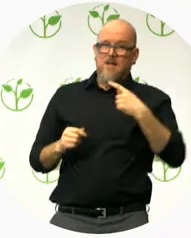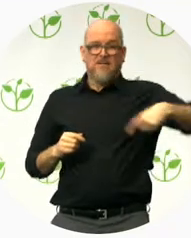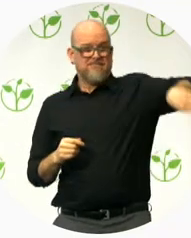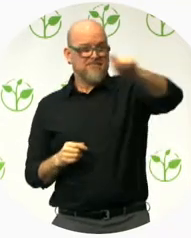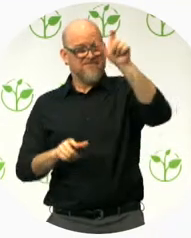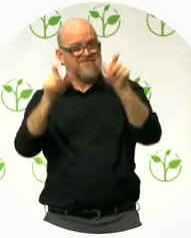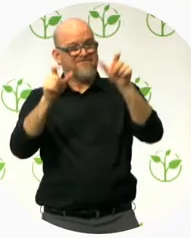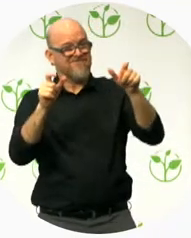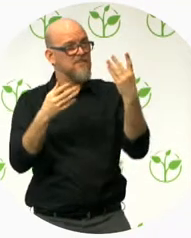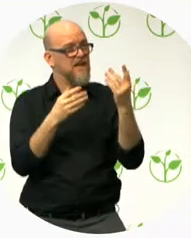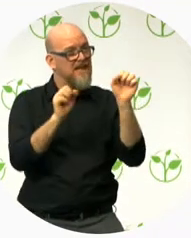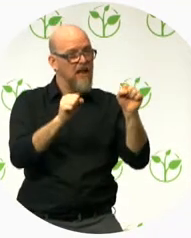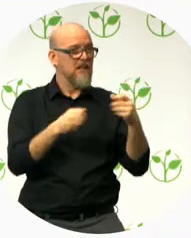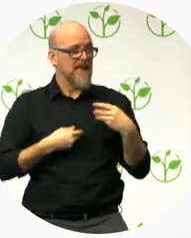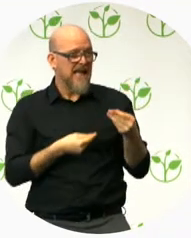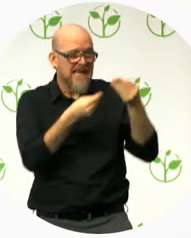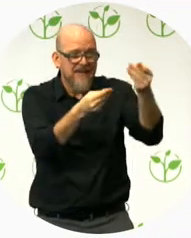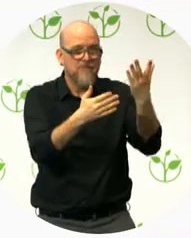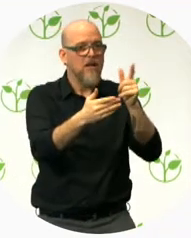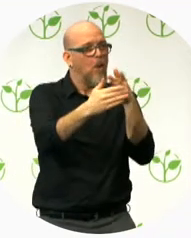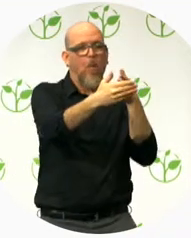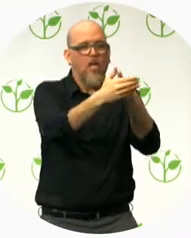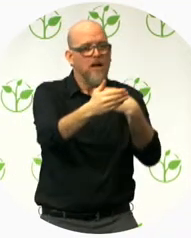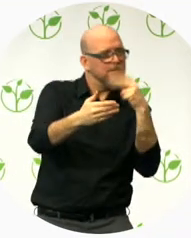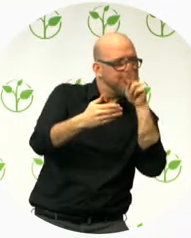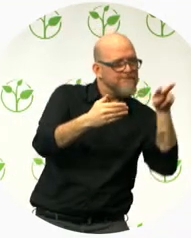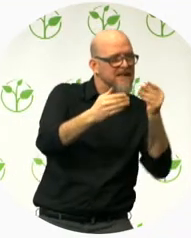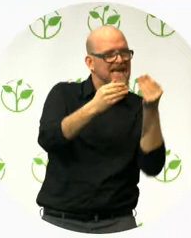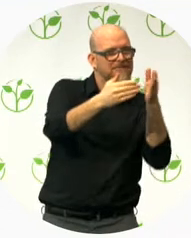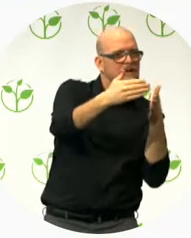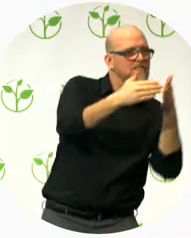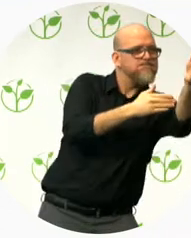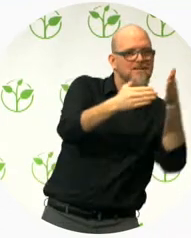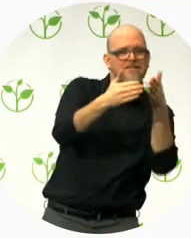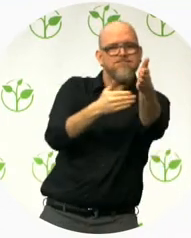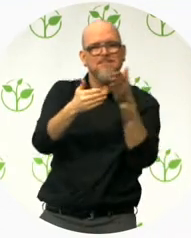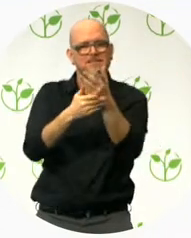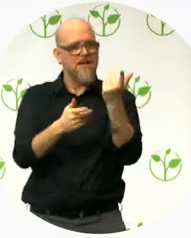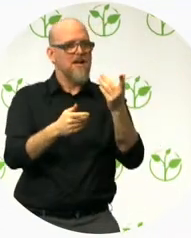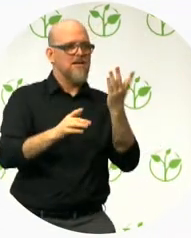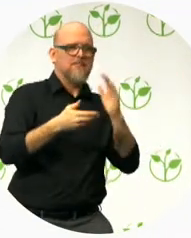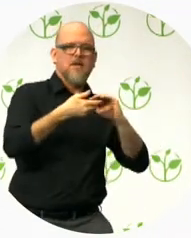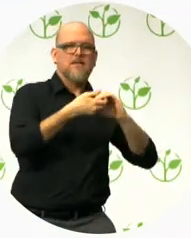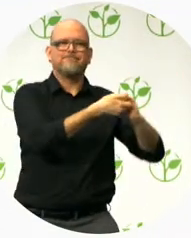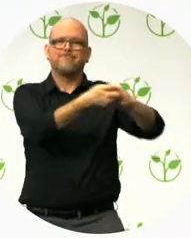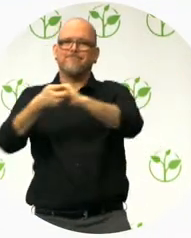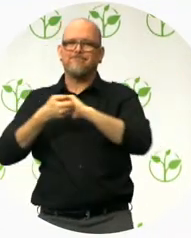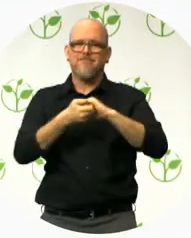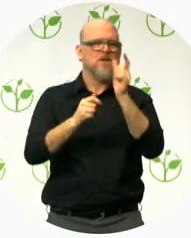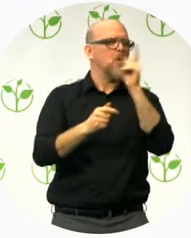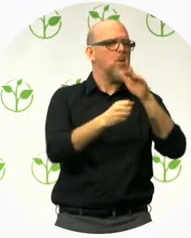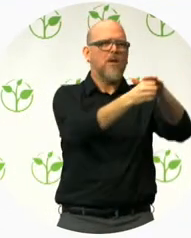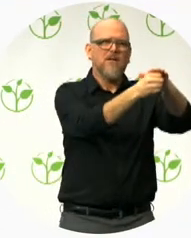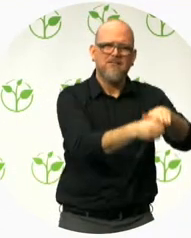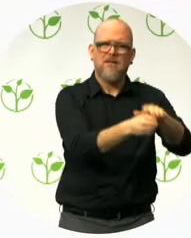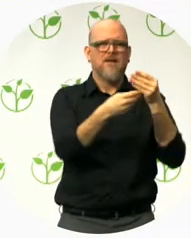disabilities can participate equally in the society without discrimination or barriers. And